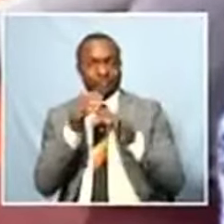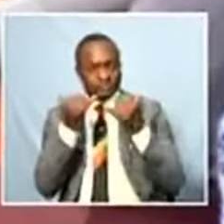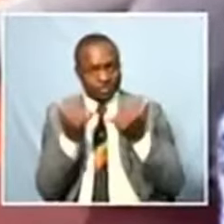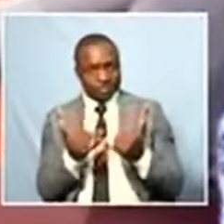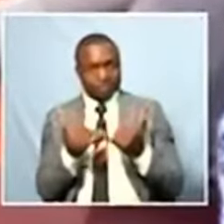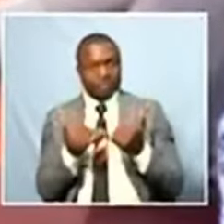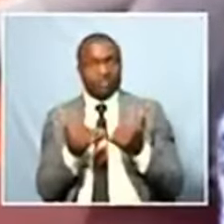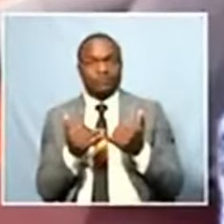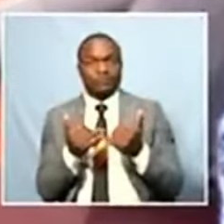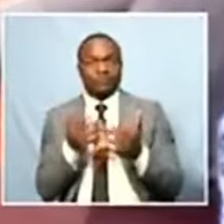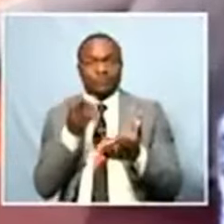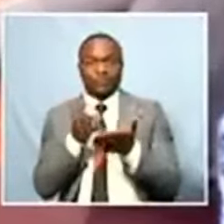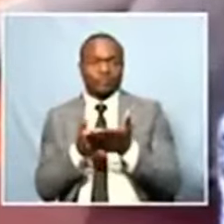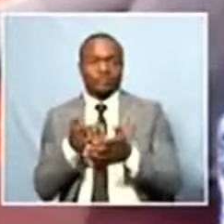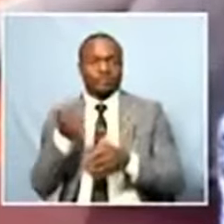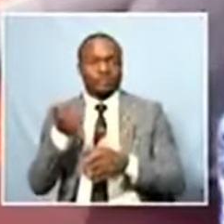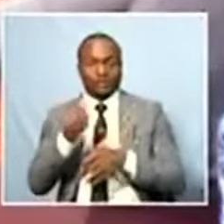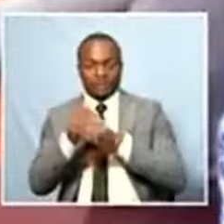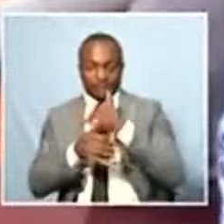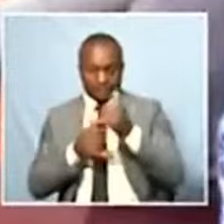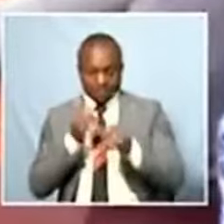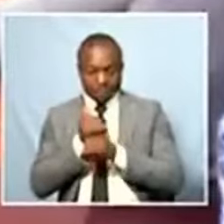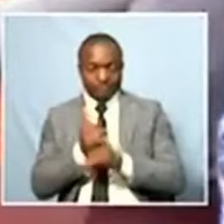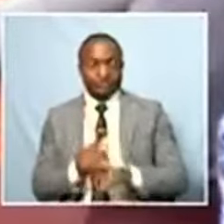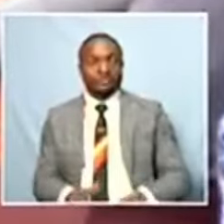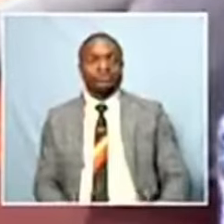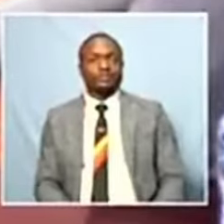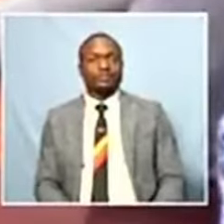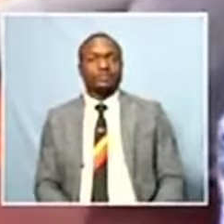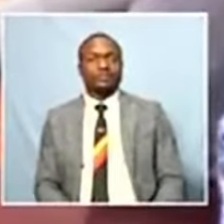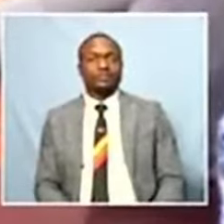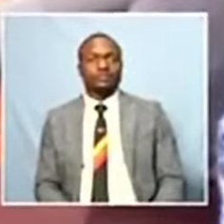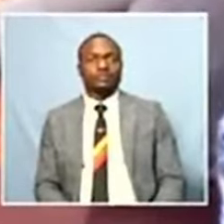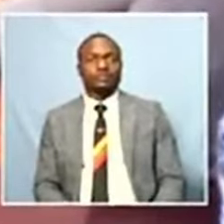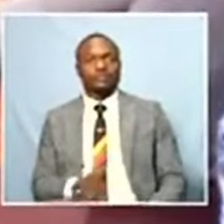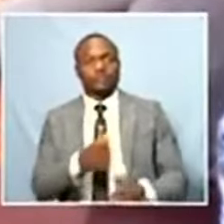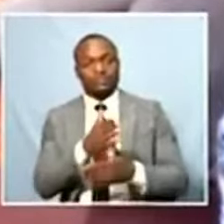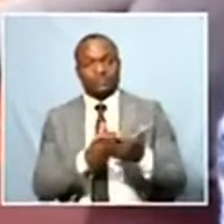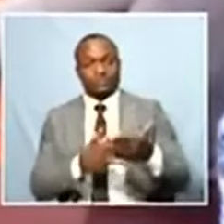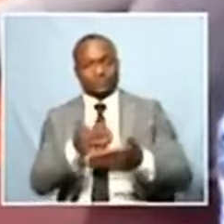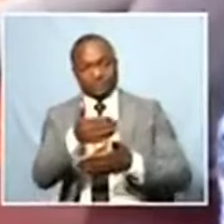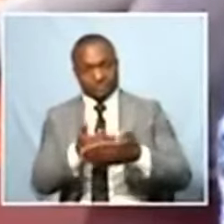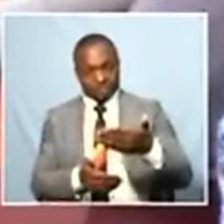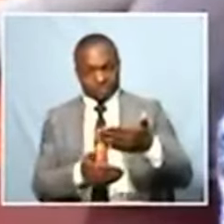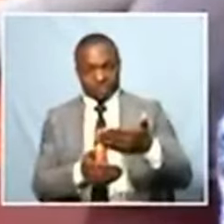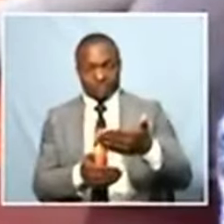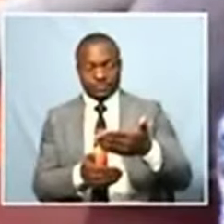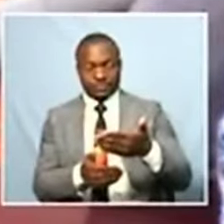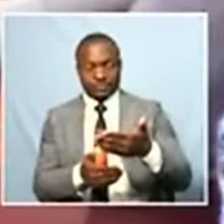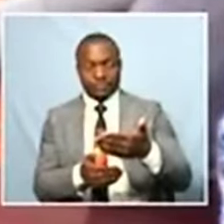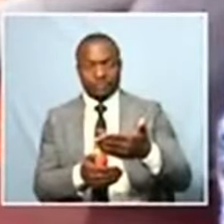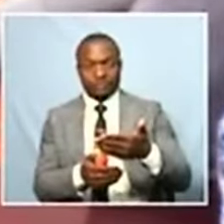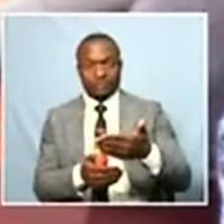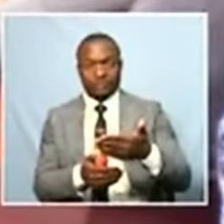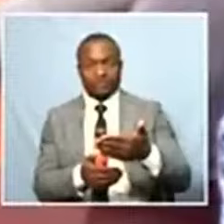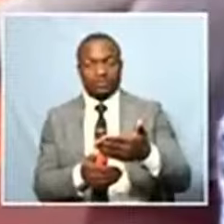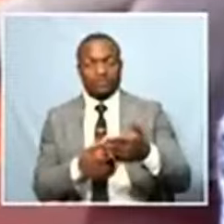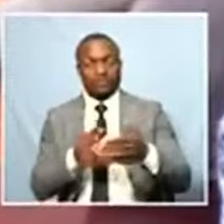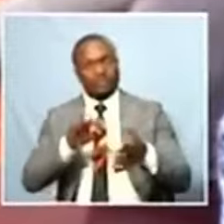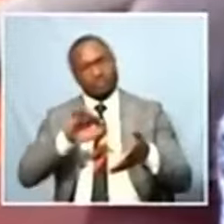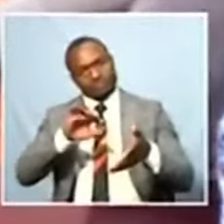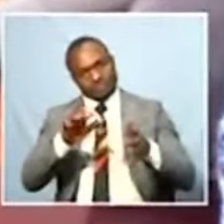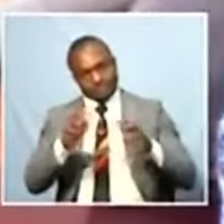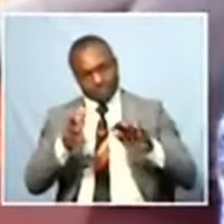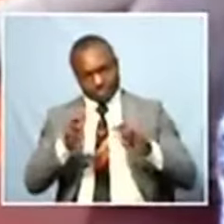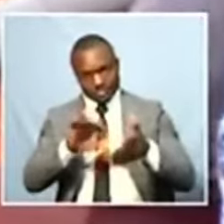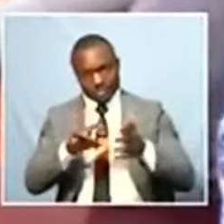about the 10th year. And some of these that are emerging, one was inflexibility in